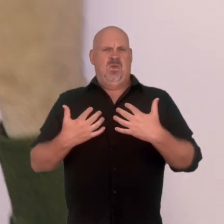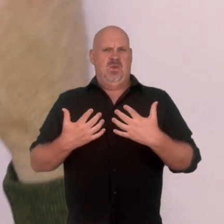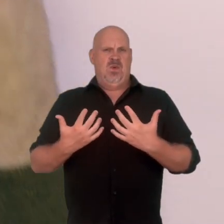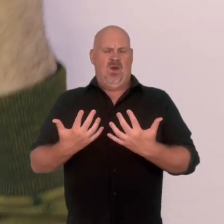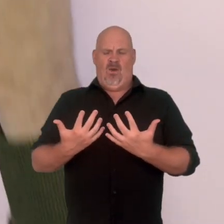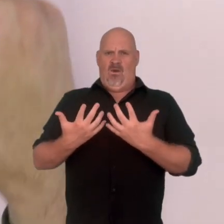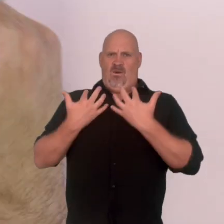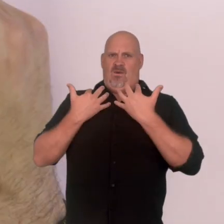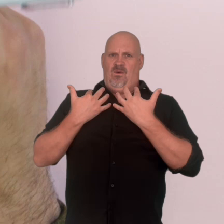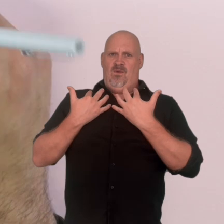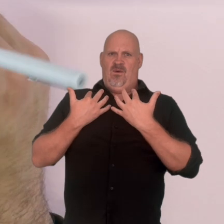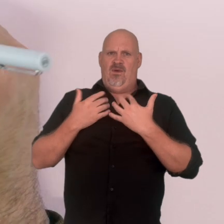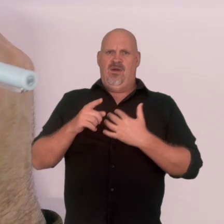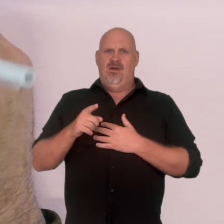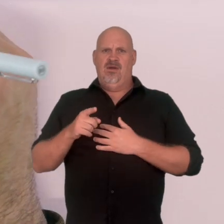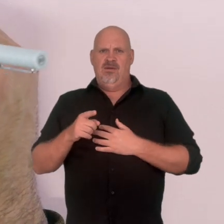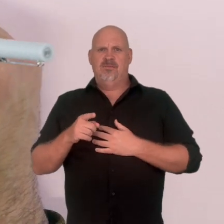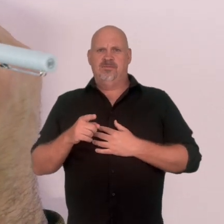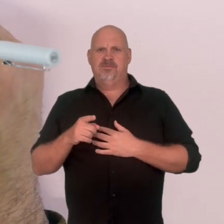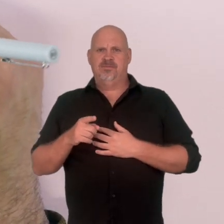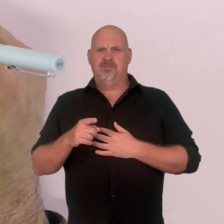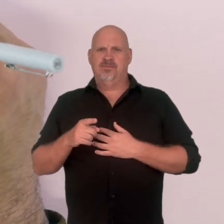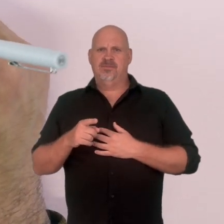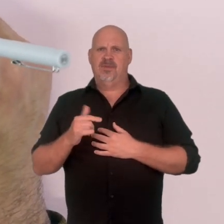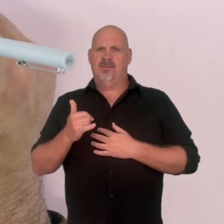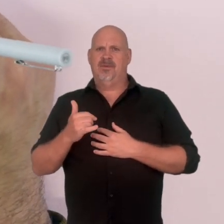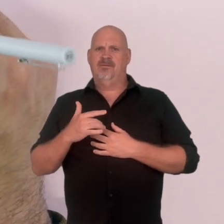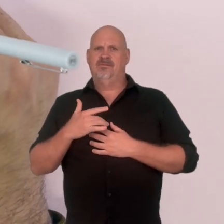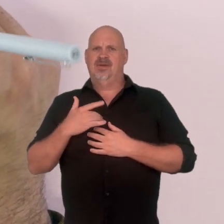maybe here there's something about a level of like intensity,